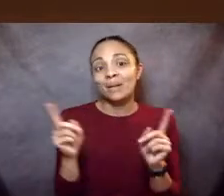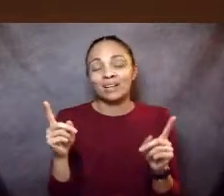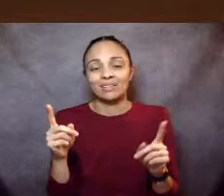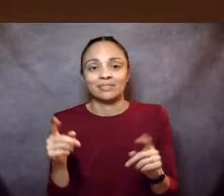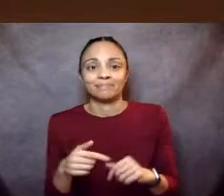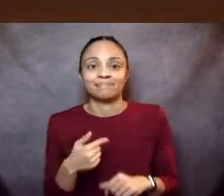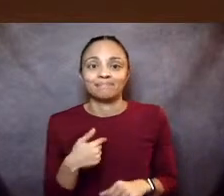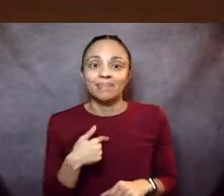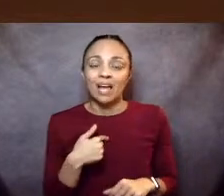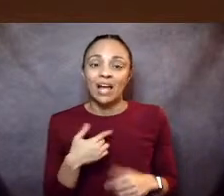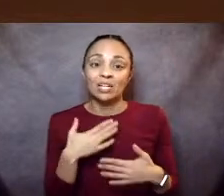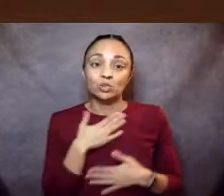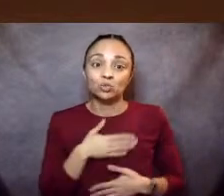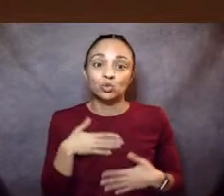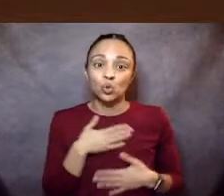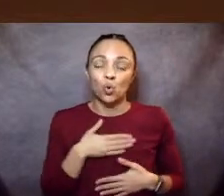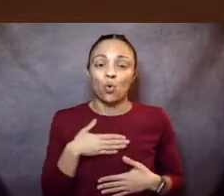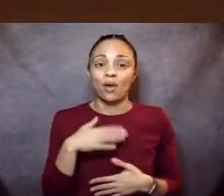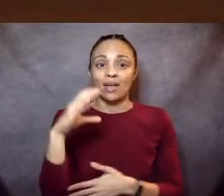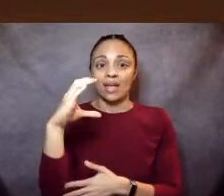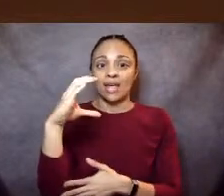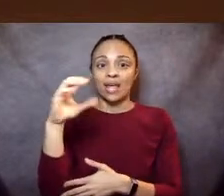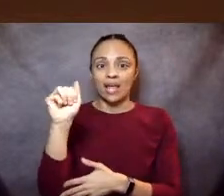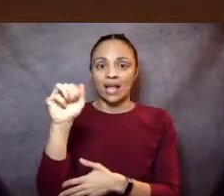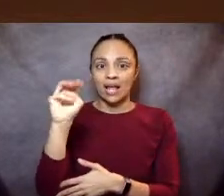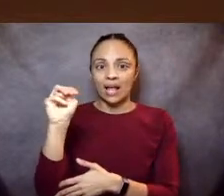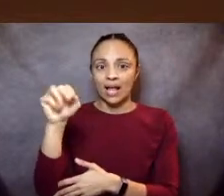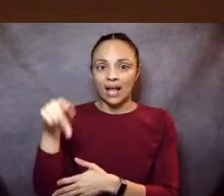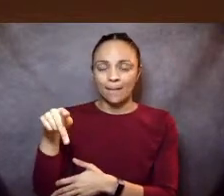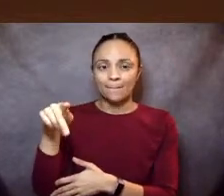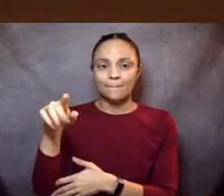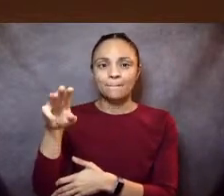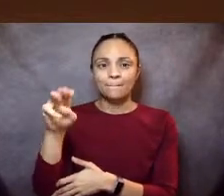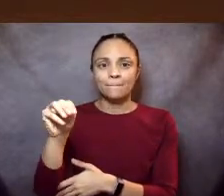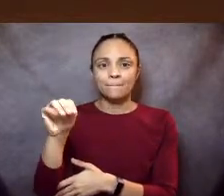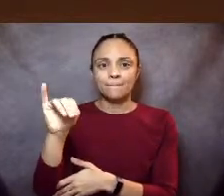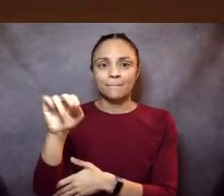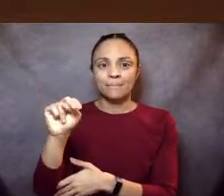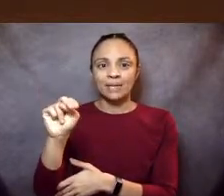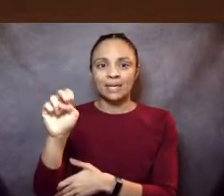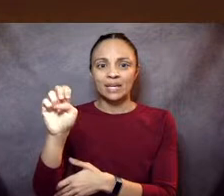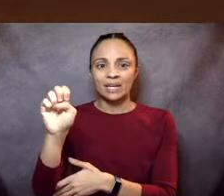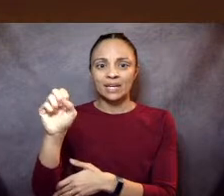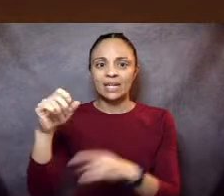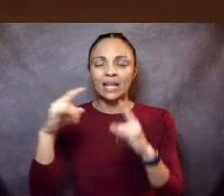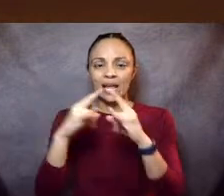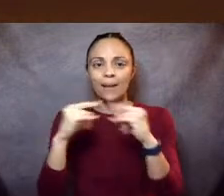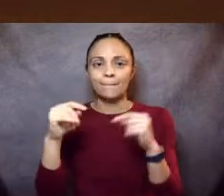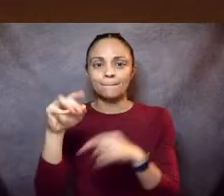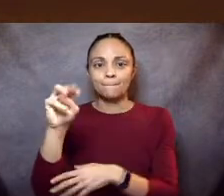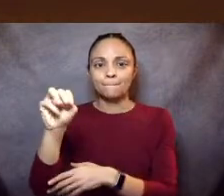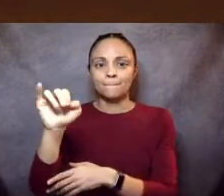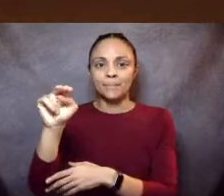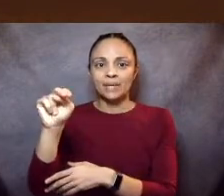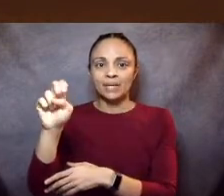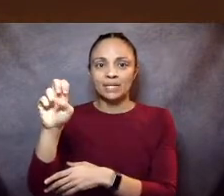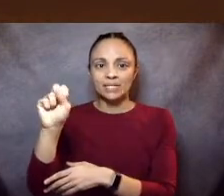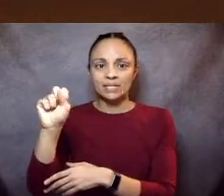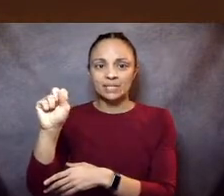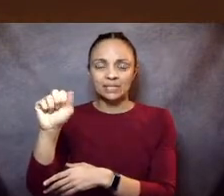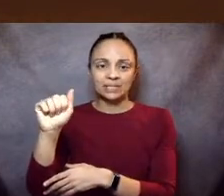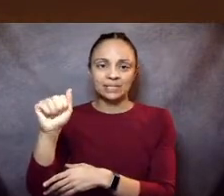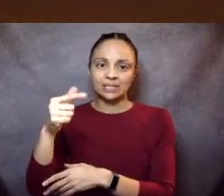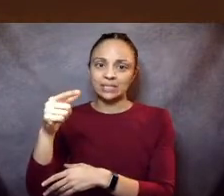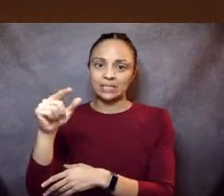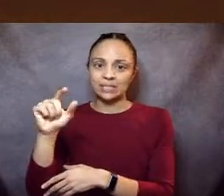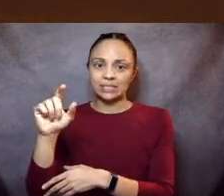Camp Minisink, which is a place in Harlem and in Port Jervis, New York, where we no longer